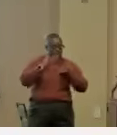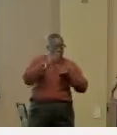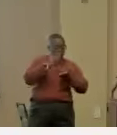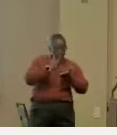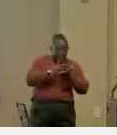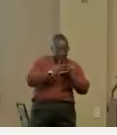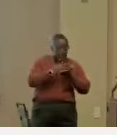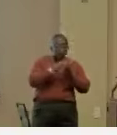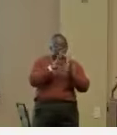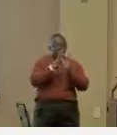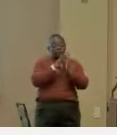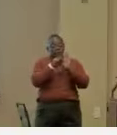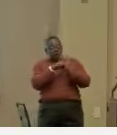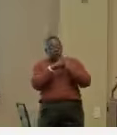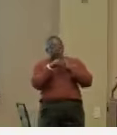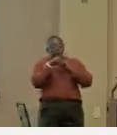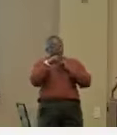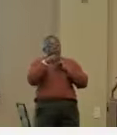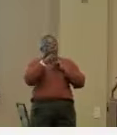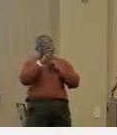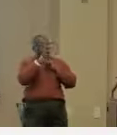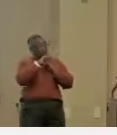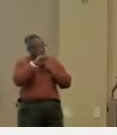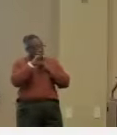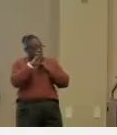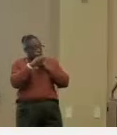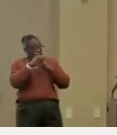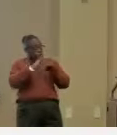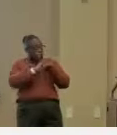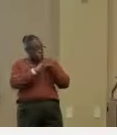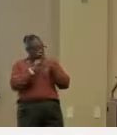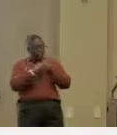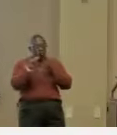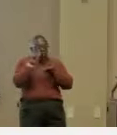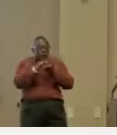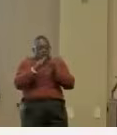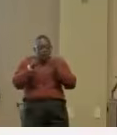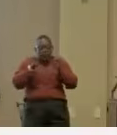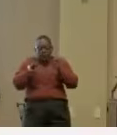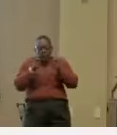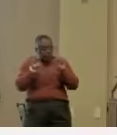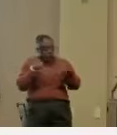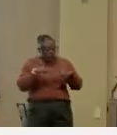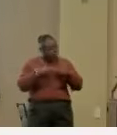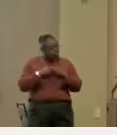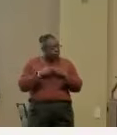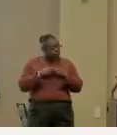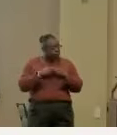their background prednisone or reduce it to a really low manageable